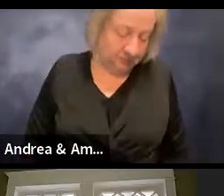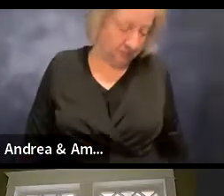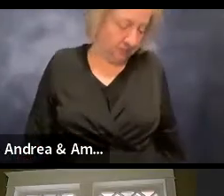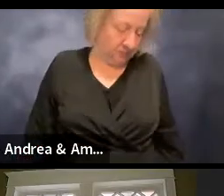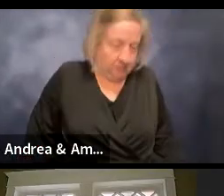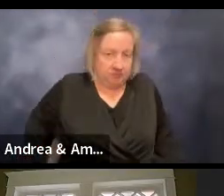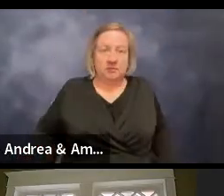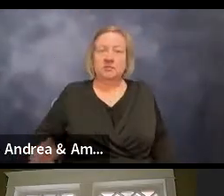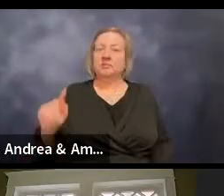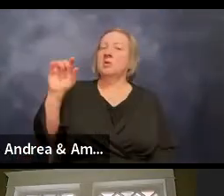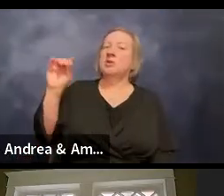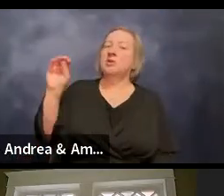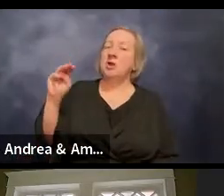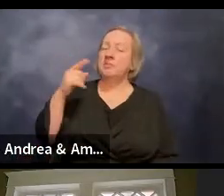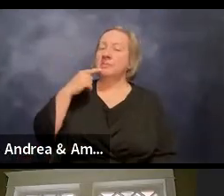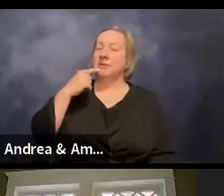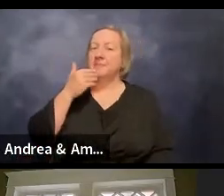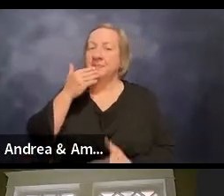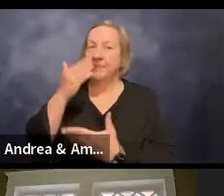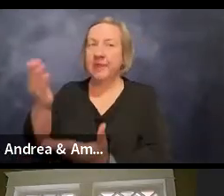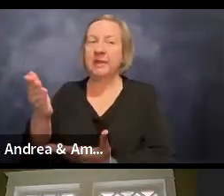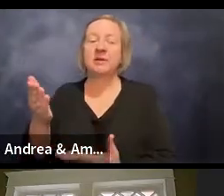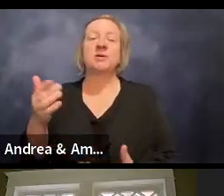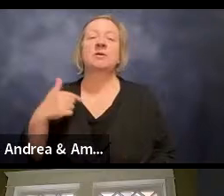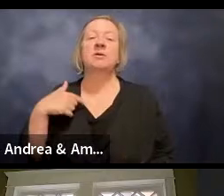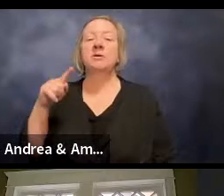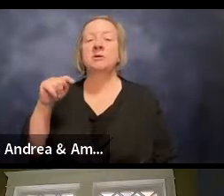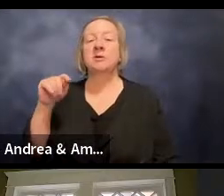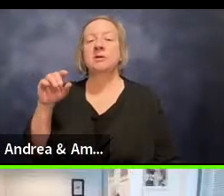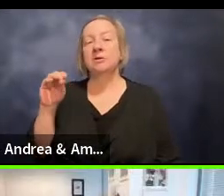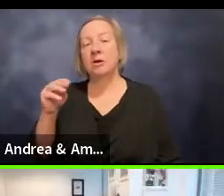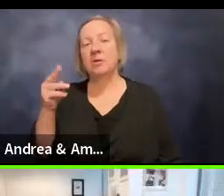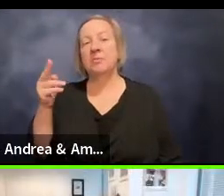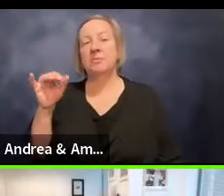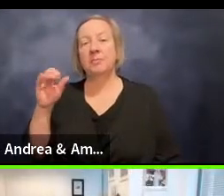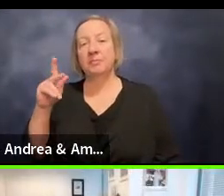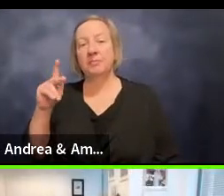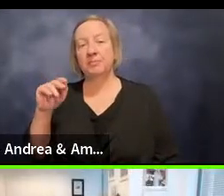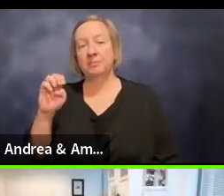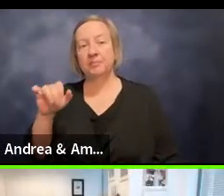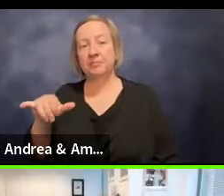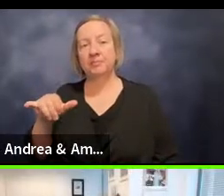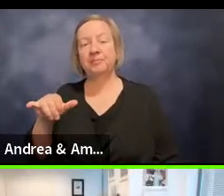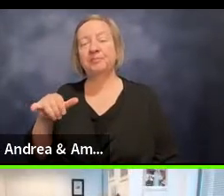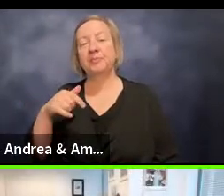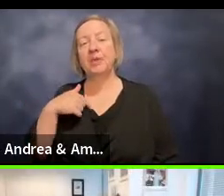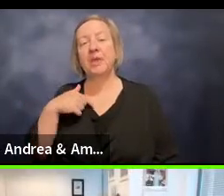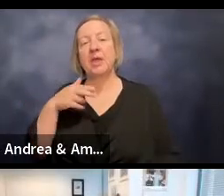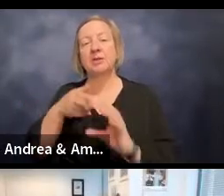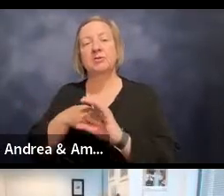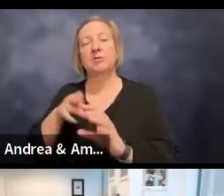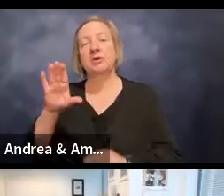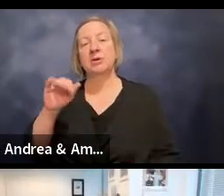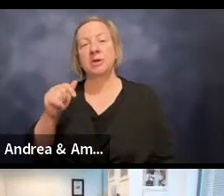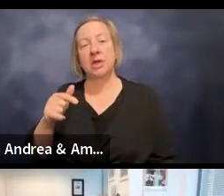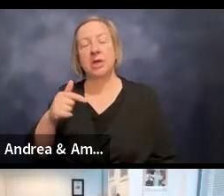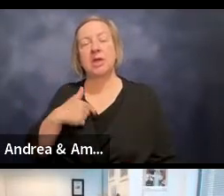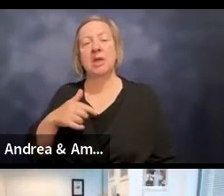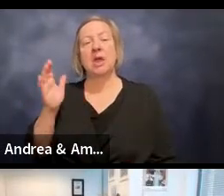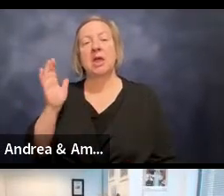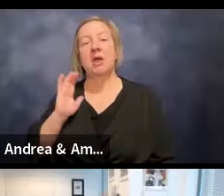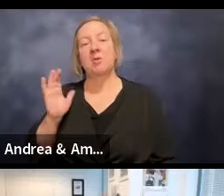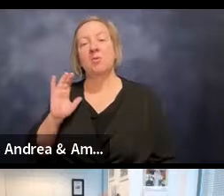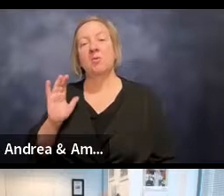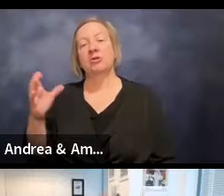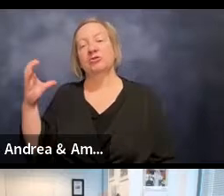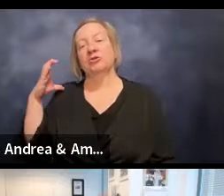Thank you. Tom Hickey, pronouns. I joined the CAG when I was chair of the